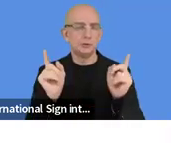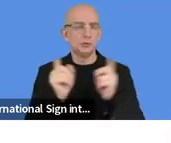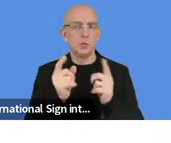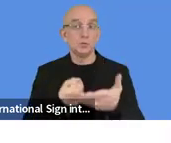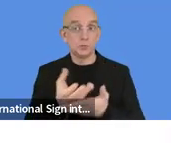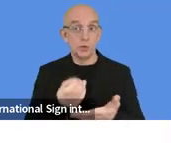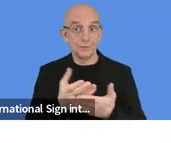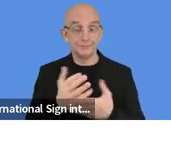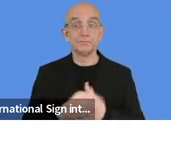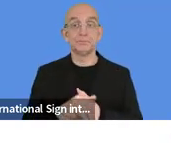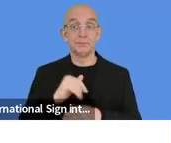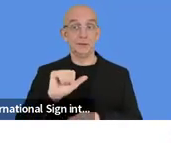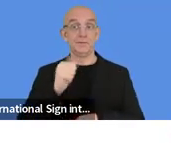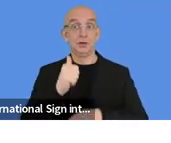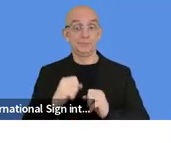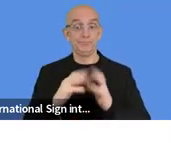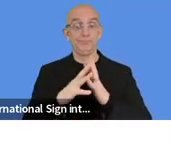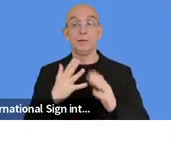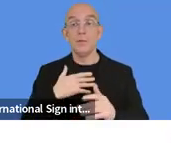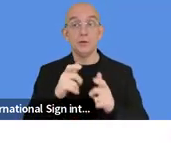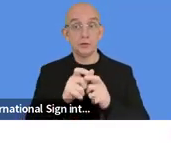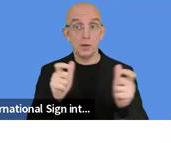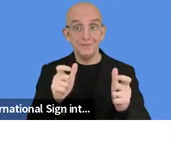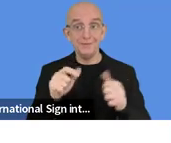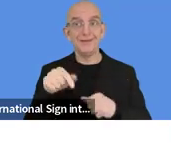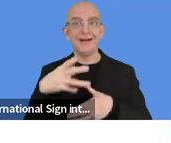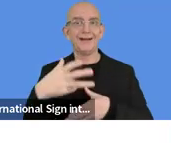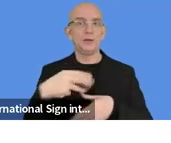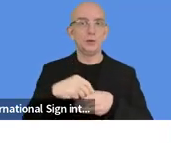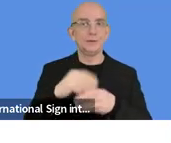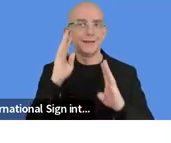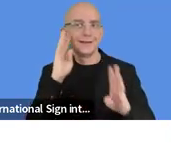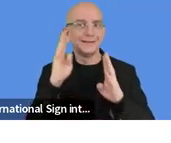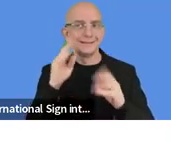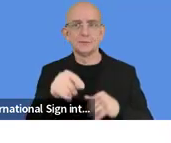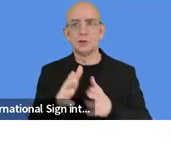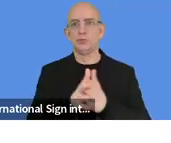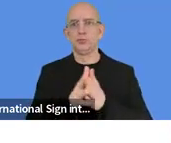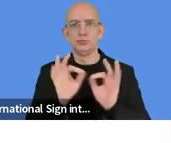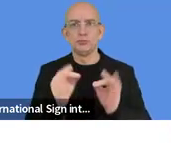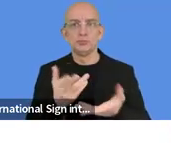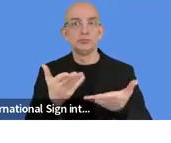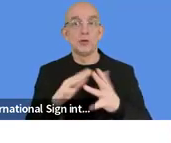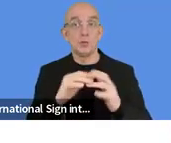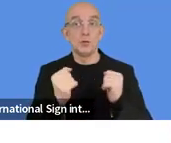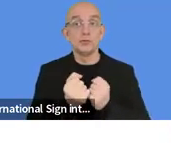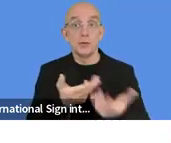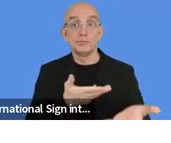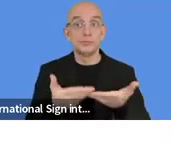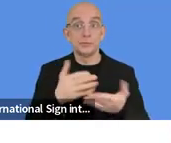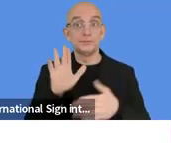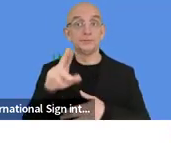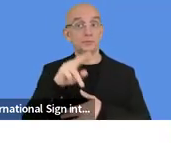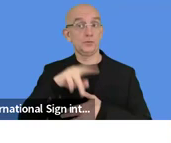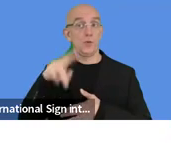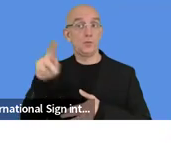we were really excited to offer a workshop to one of Norway's largest banks. And the